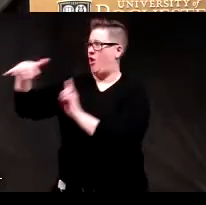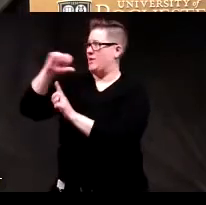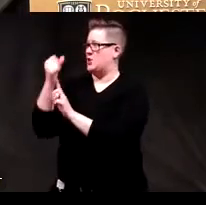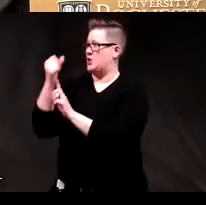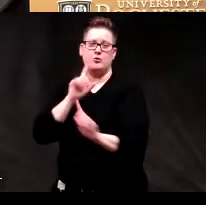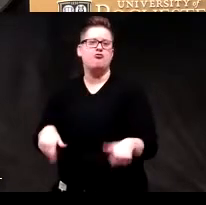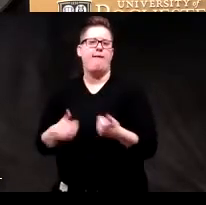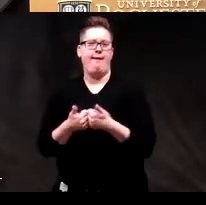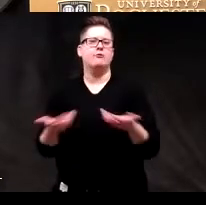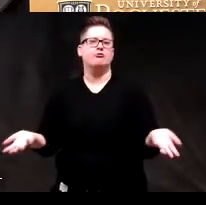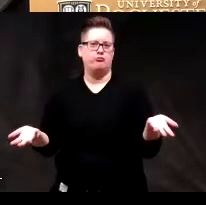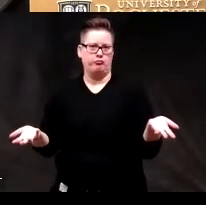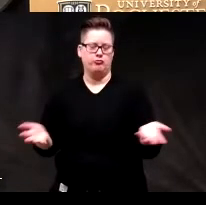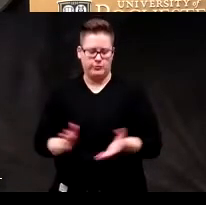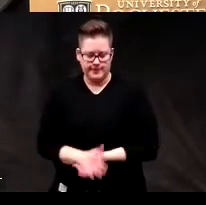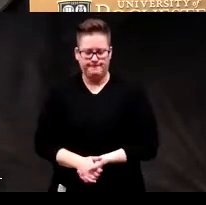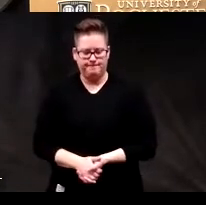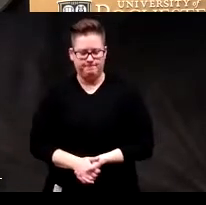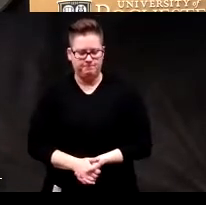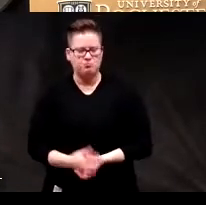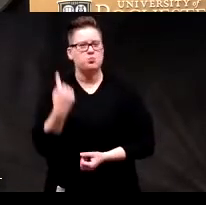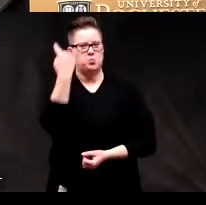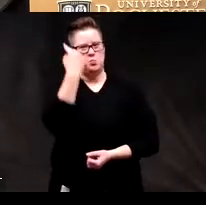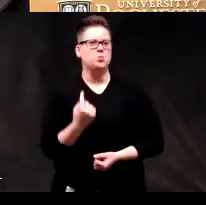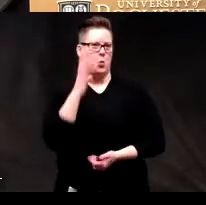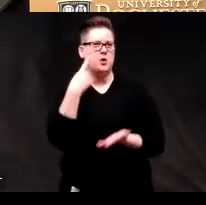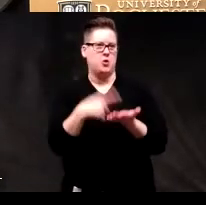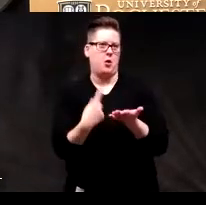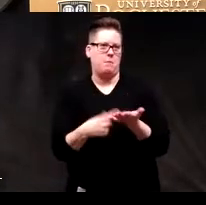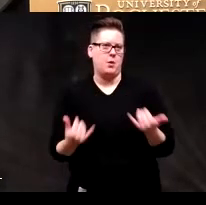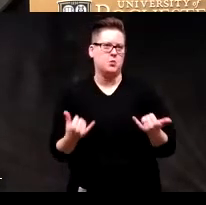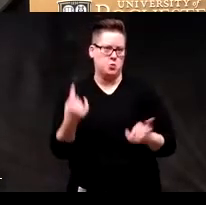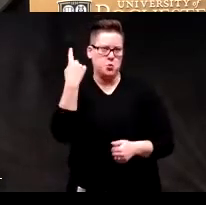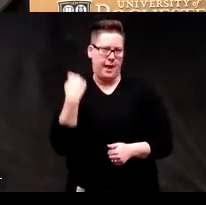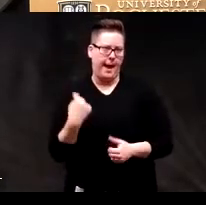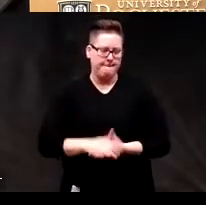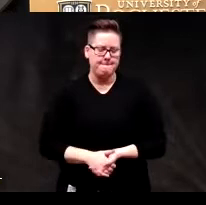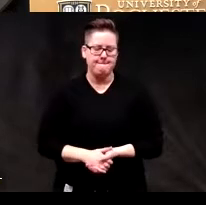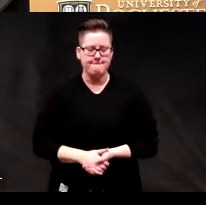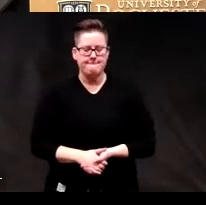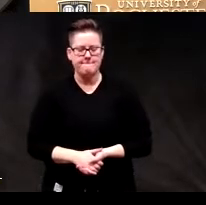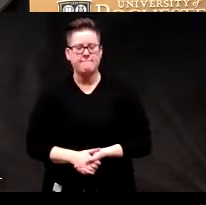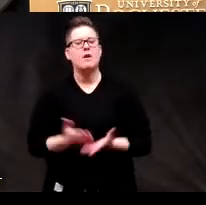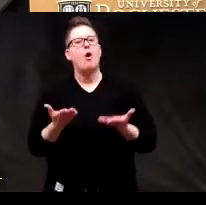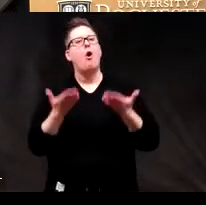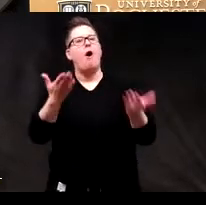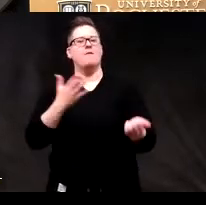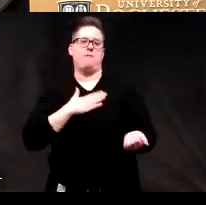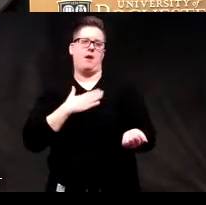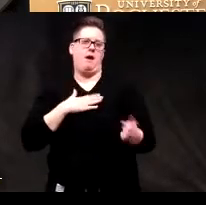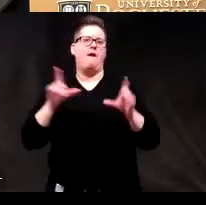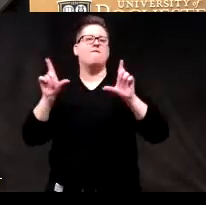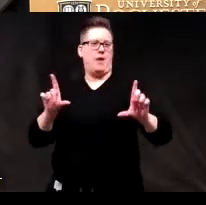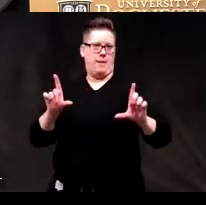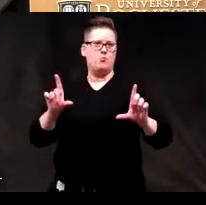situations? And these are some of the things that I'm going to speak to today to offer you a framework that I use